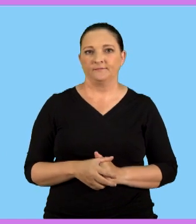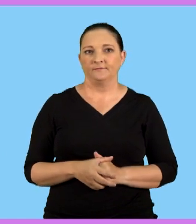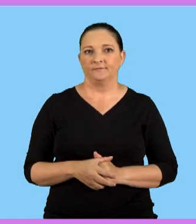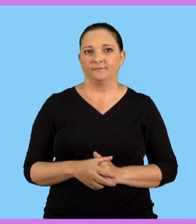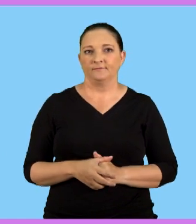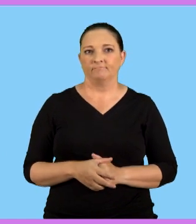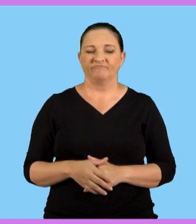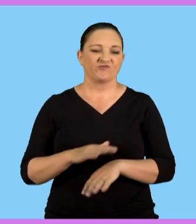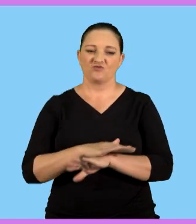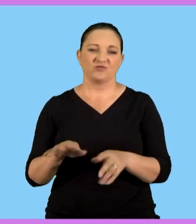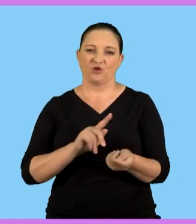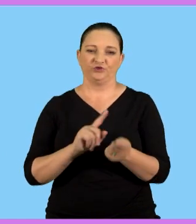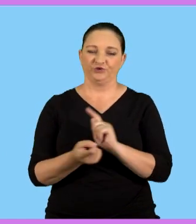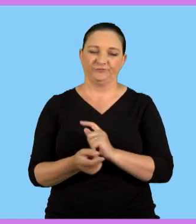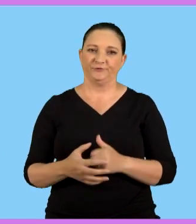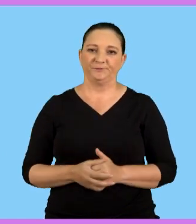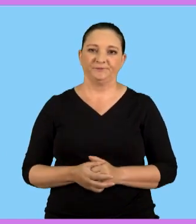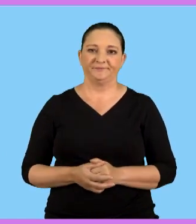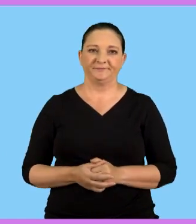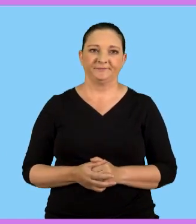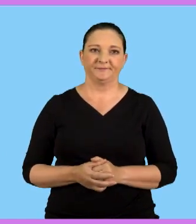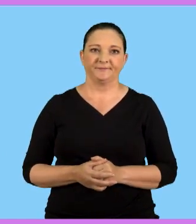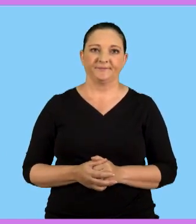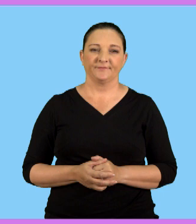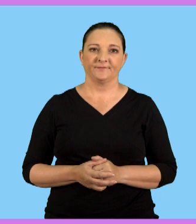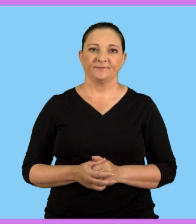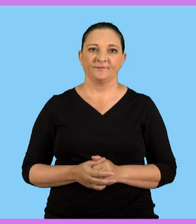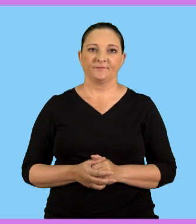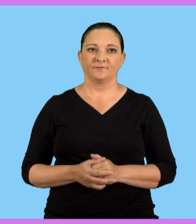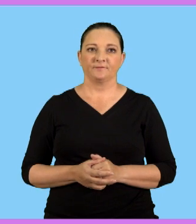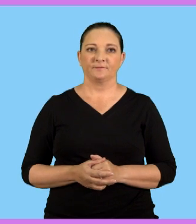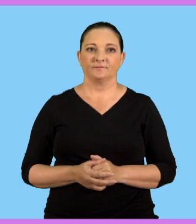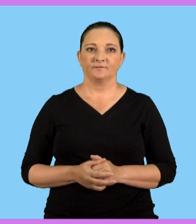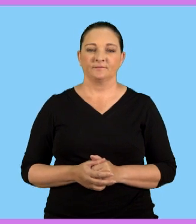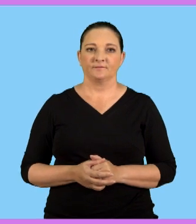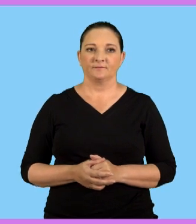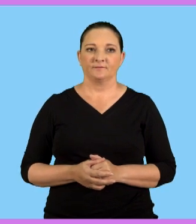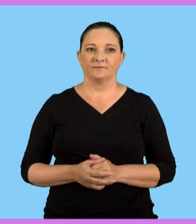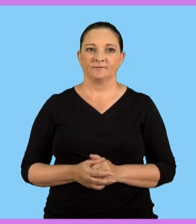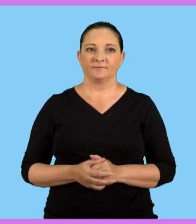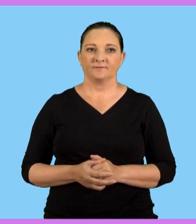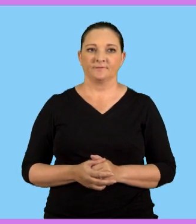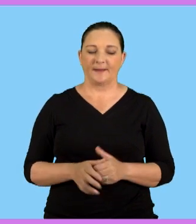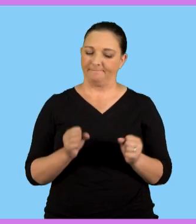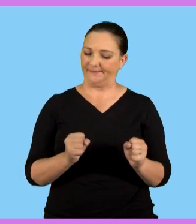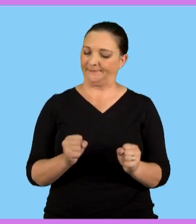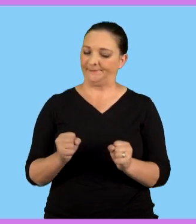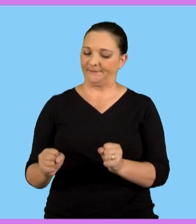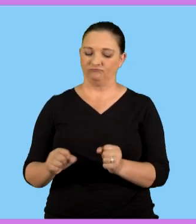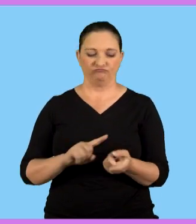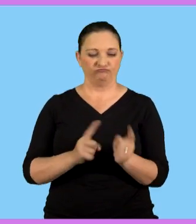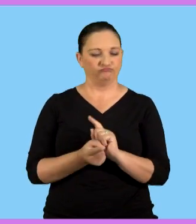Does not change. Let's see if we can get that looking better. Does not change. There we